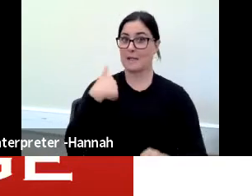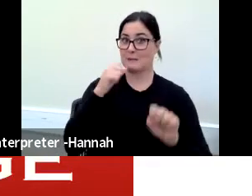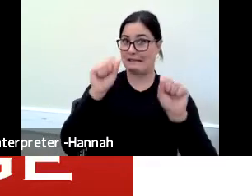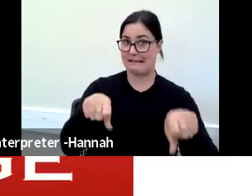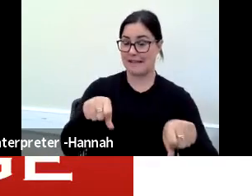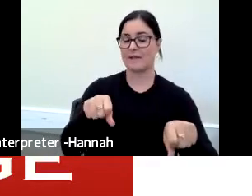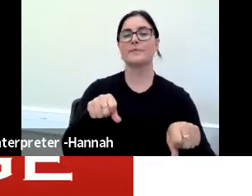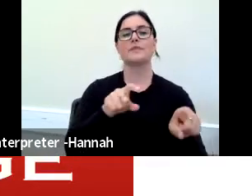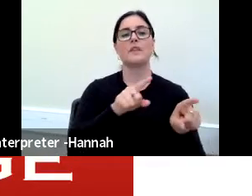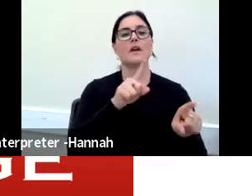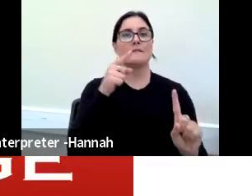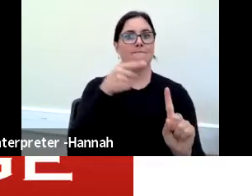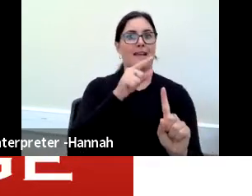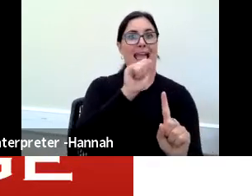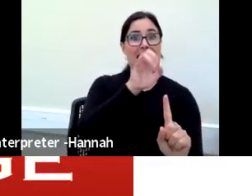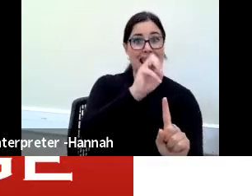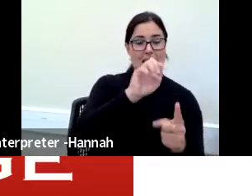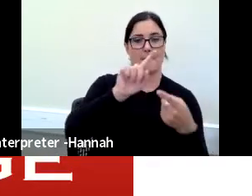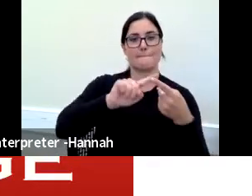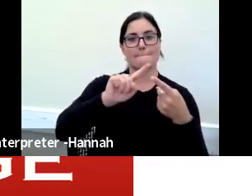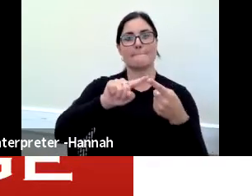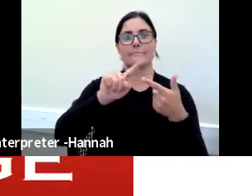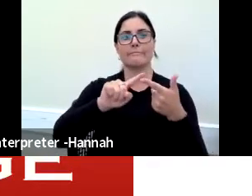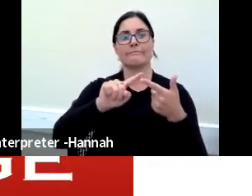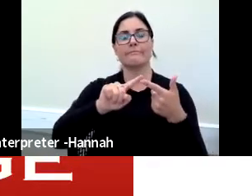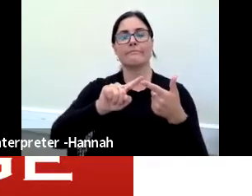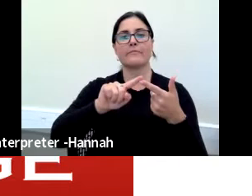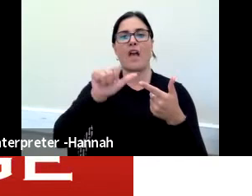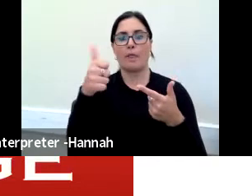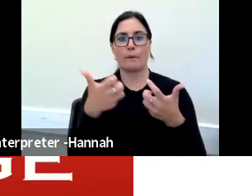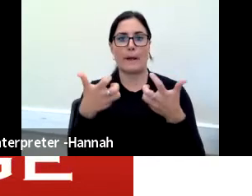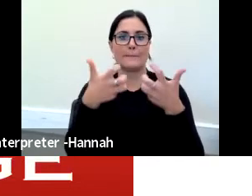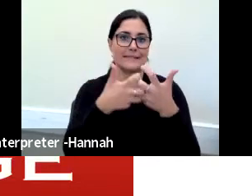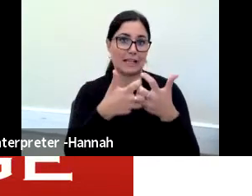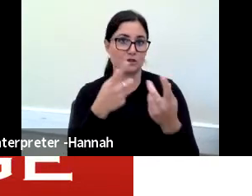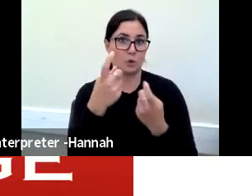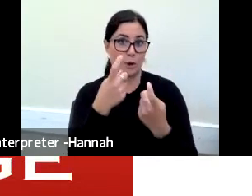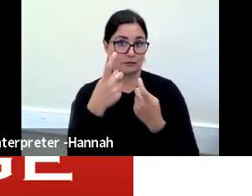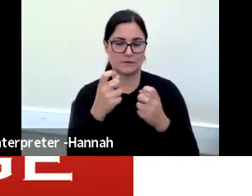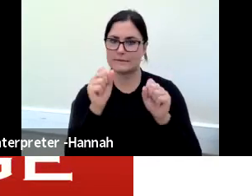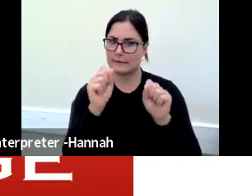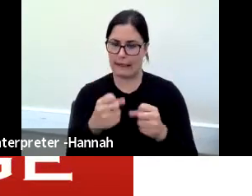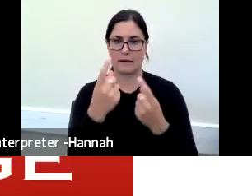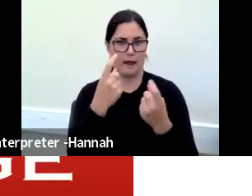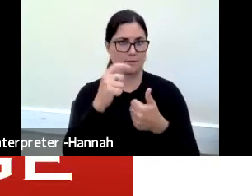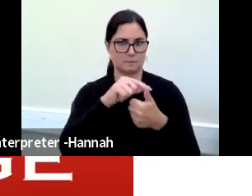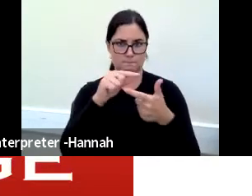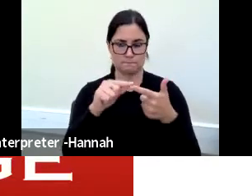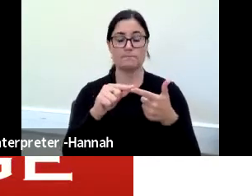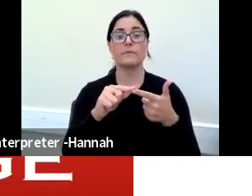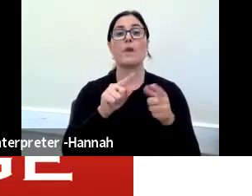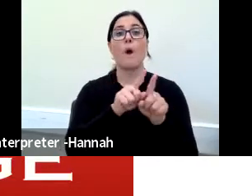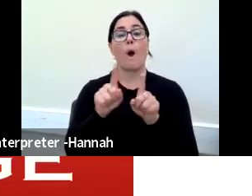way, not only about AIM, but also maybe various accommodations that you might have questions about. We